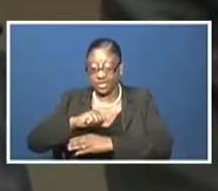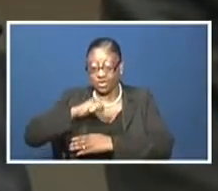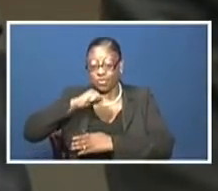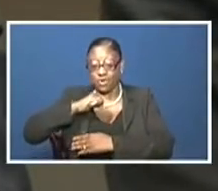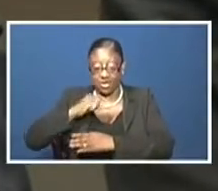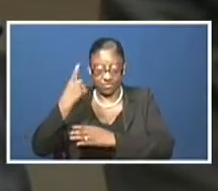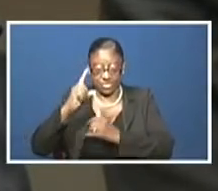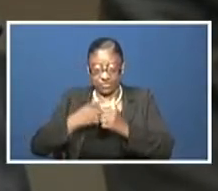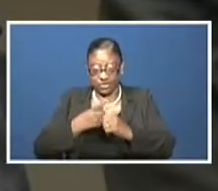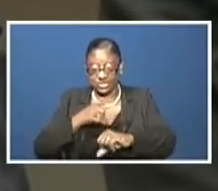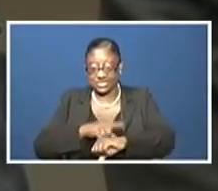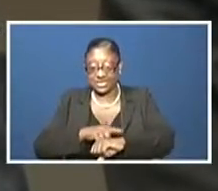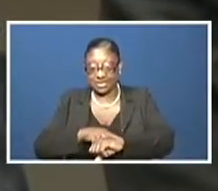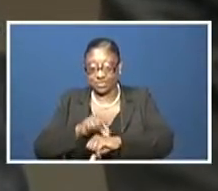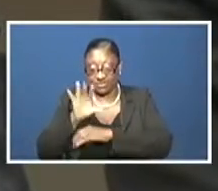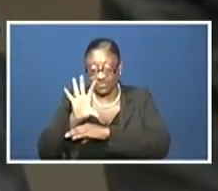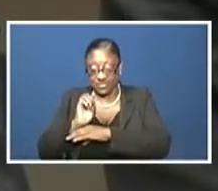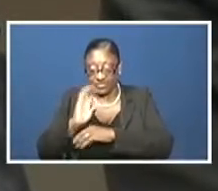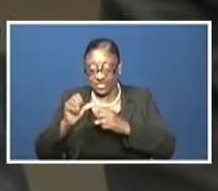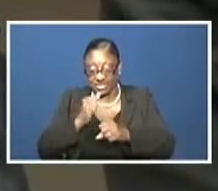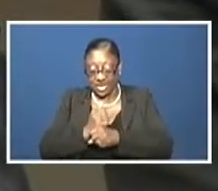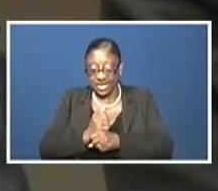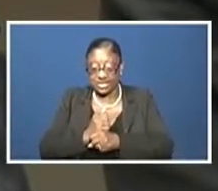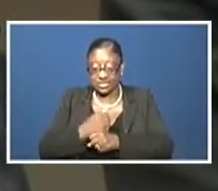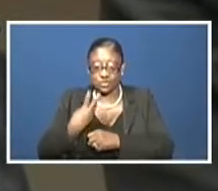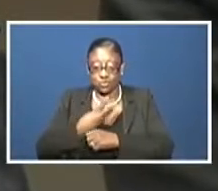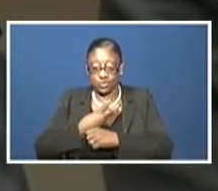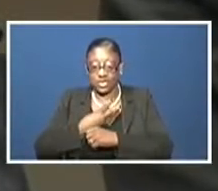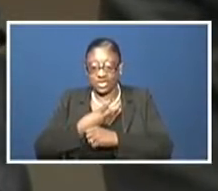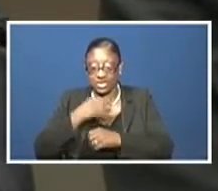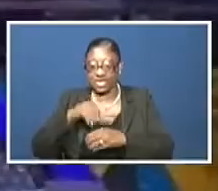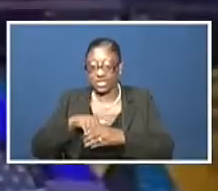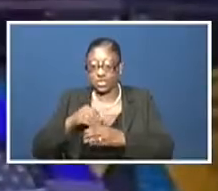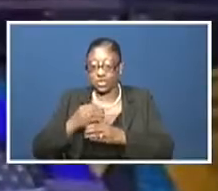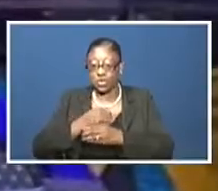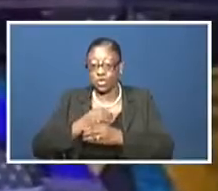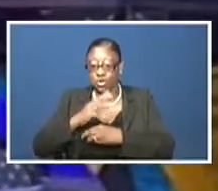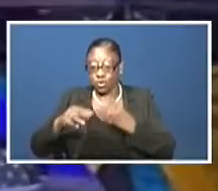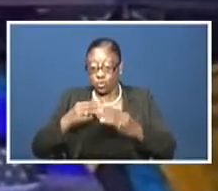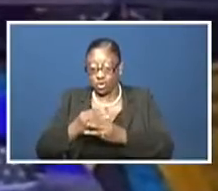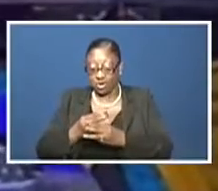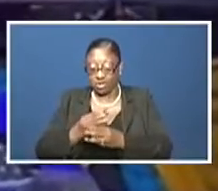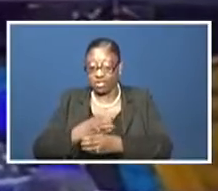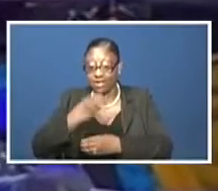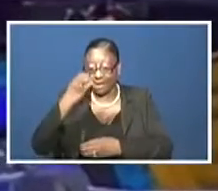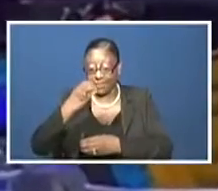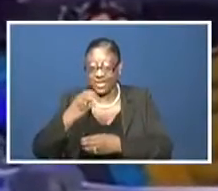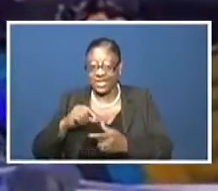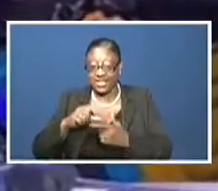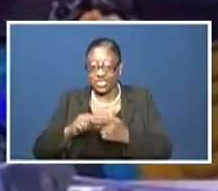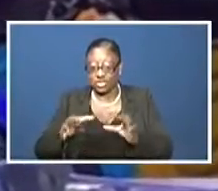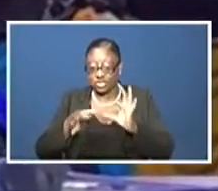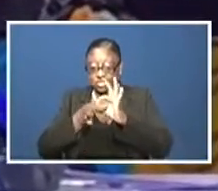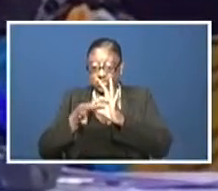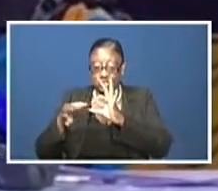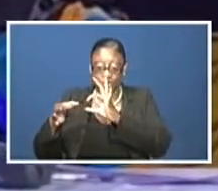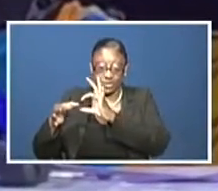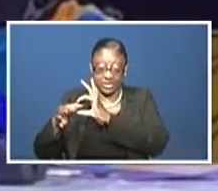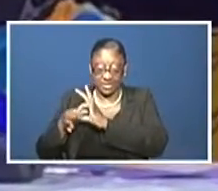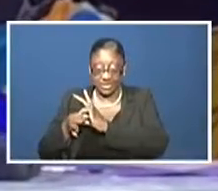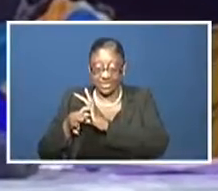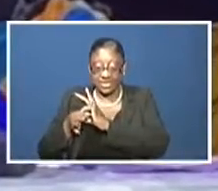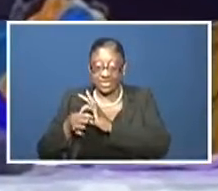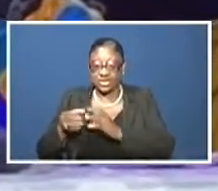for the first time in 50 years, we are now in the World Cup. I thank you. In baseball news, another Bahamian joining a Major League